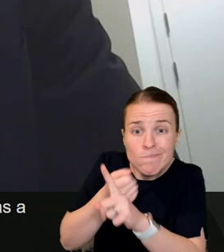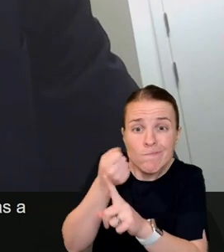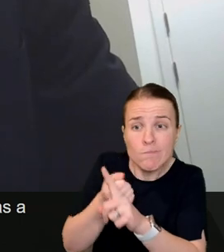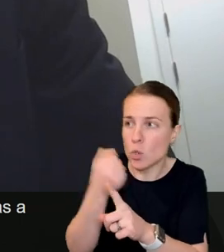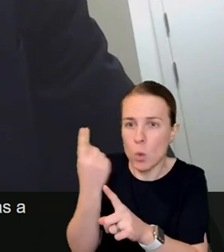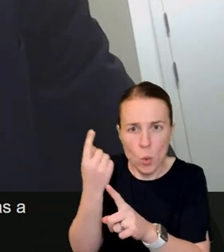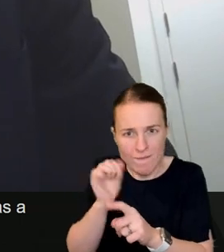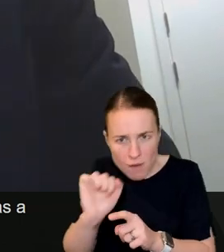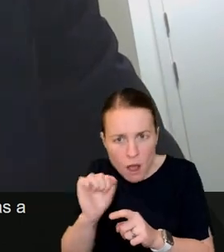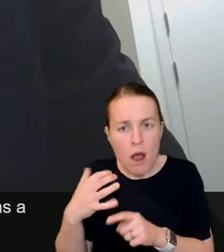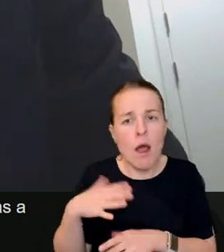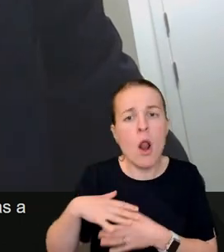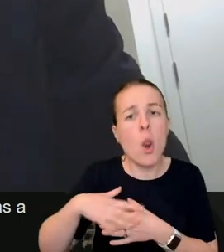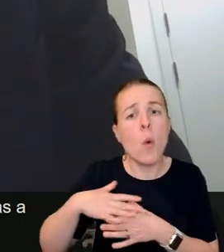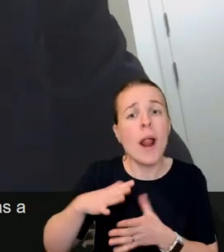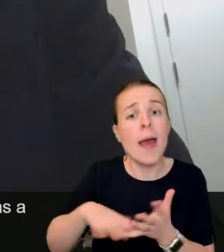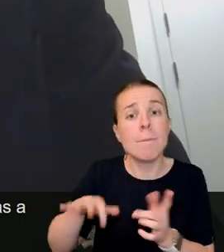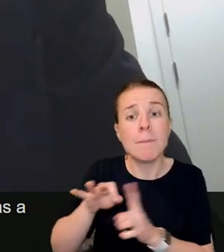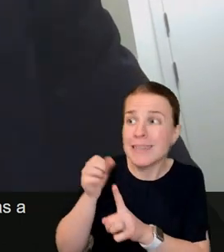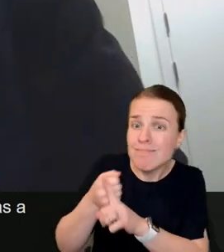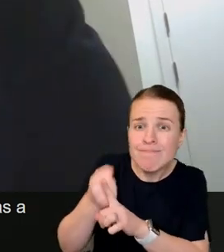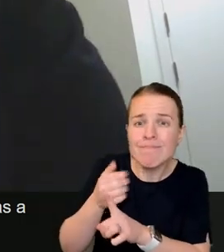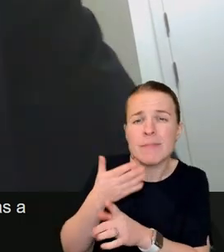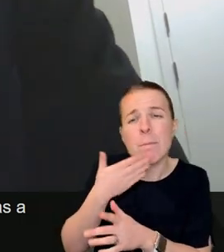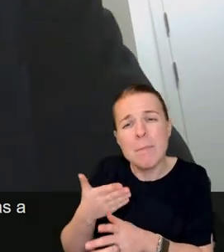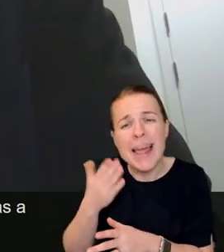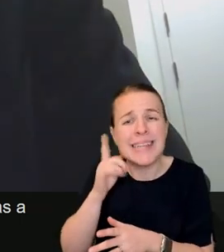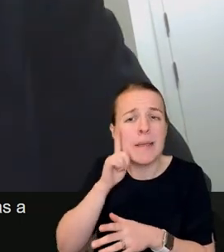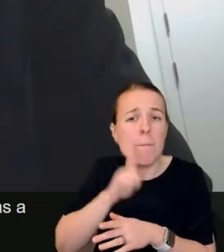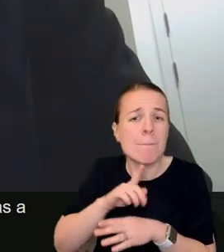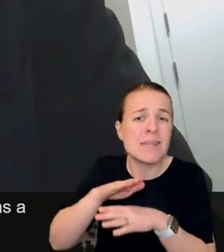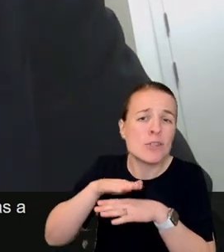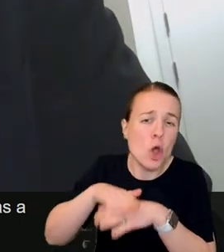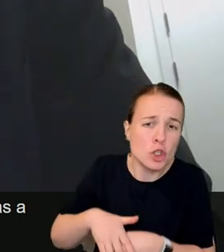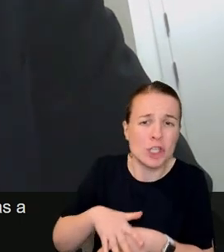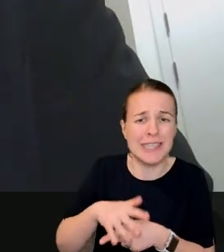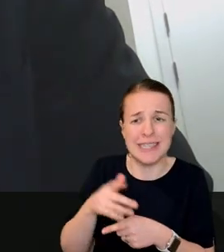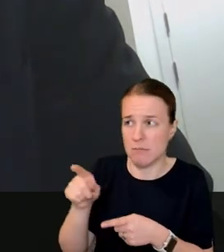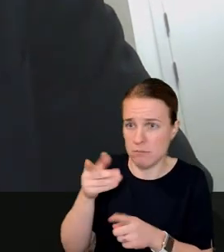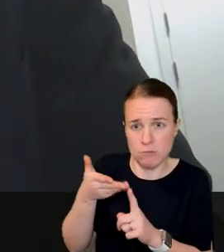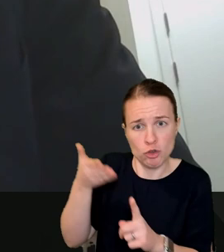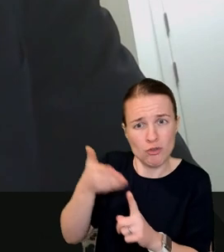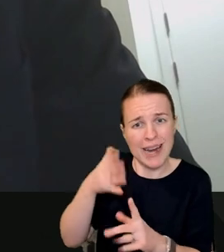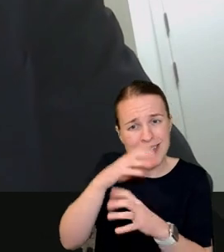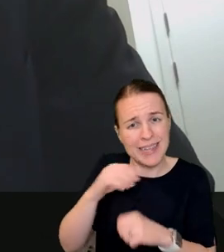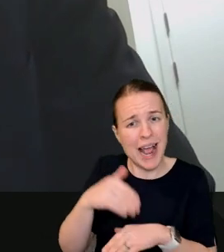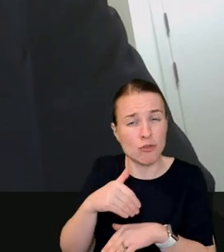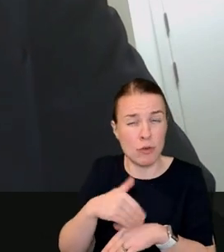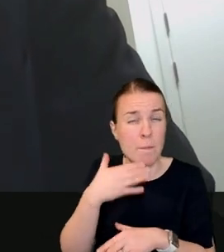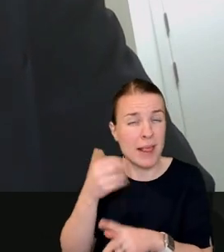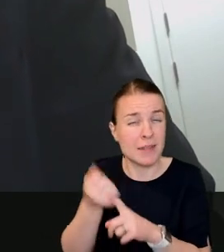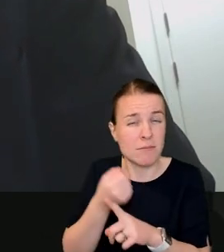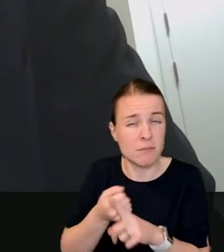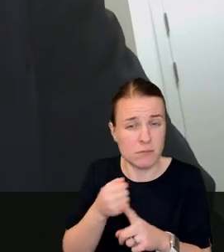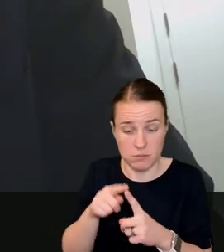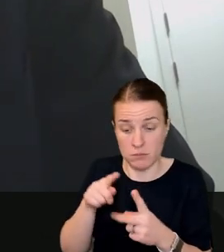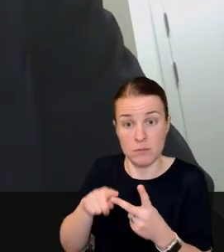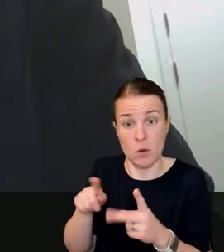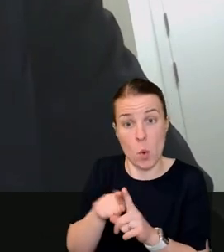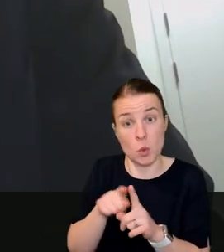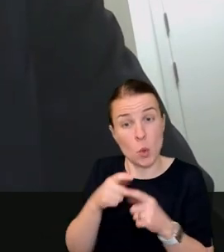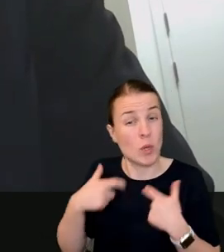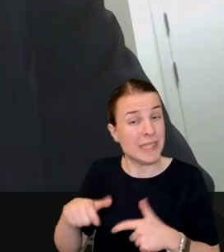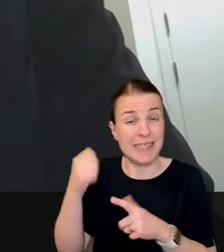misogyny recognized as a hate crime. The other thing that the Assembly has been doing has been consistently lobbying for a domestic abusers